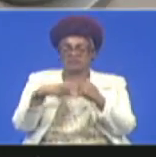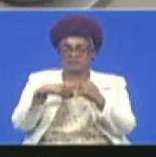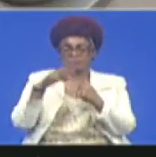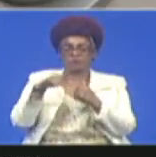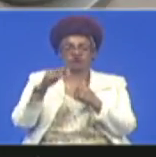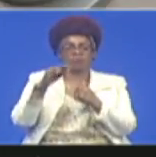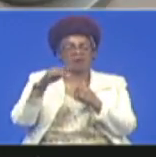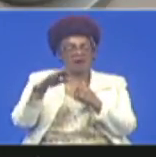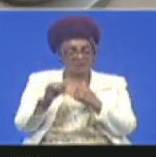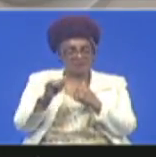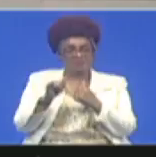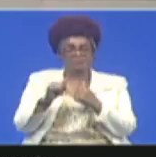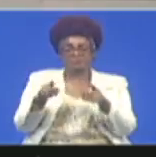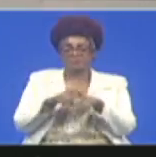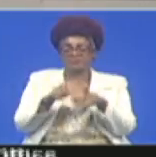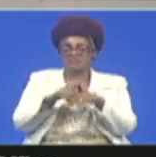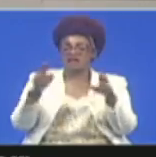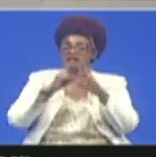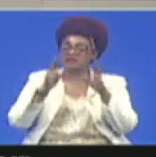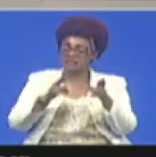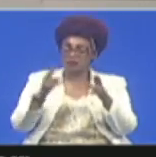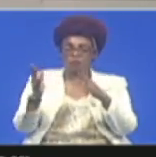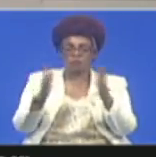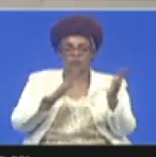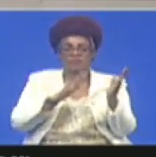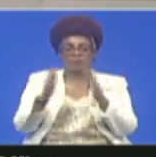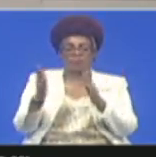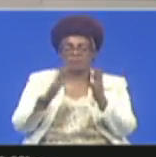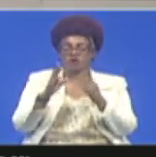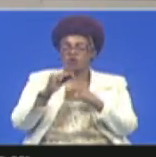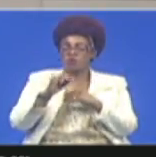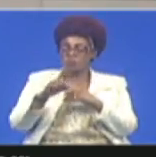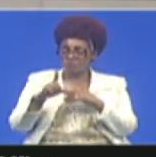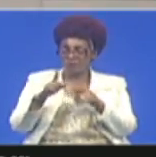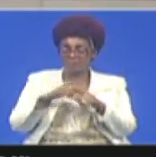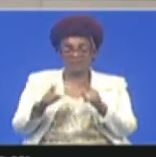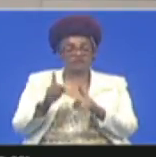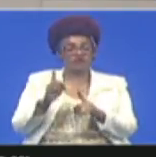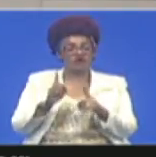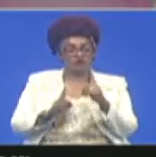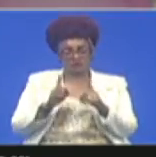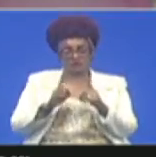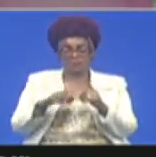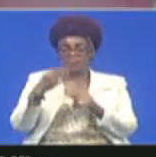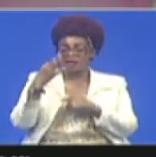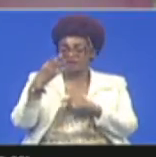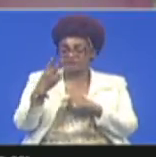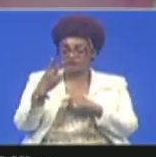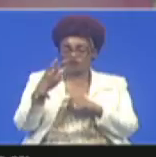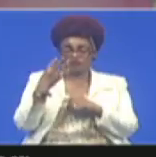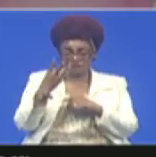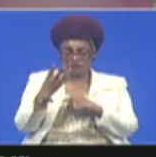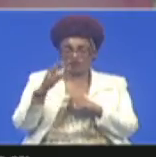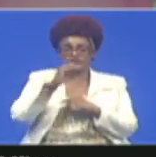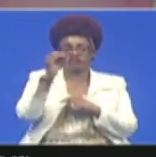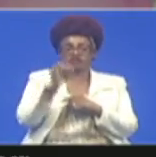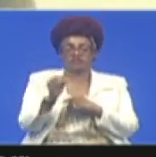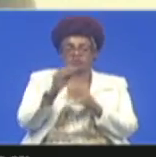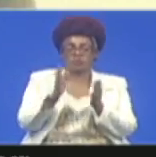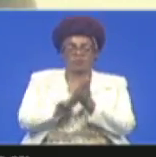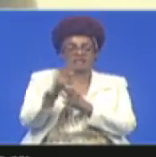road. As a result, the weather will be cooler, although it will still be hot, 34 degrees centigrade with 80%